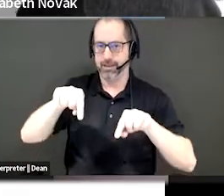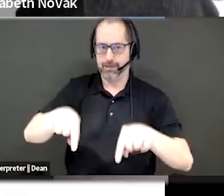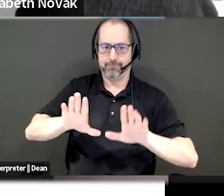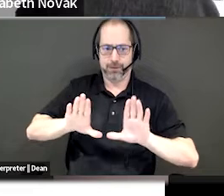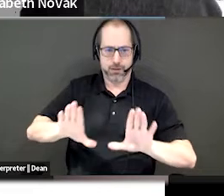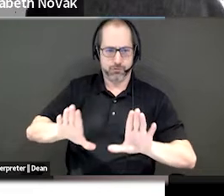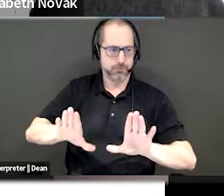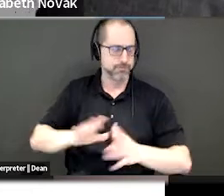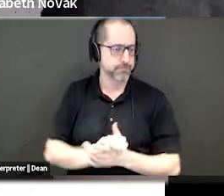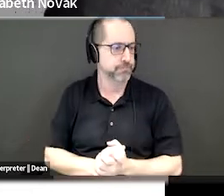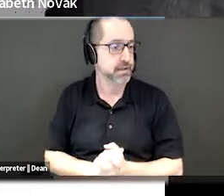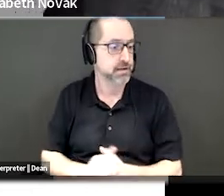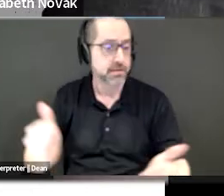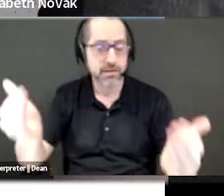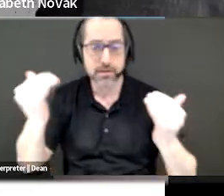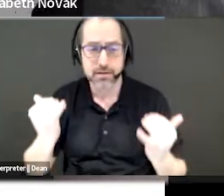Just to give you a